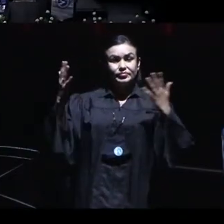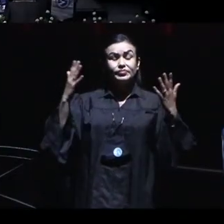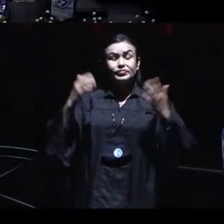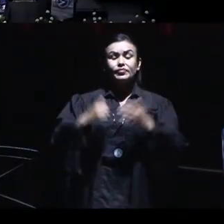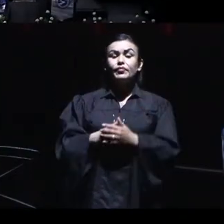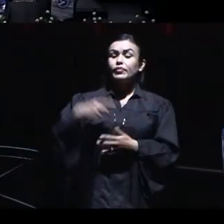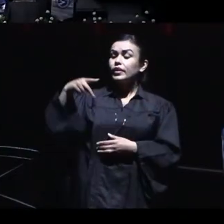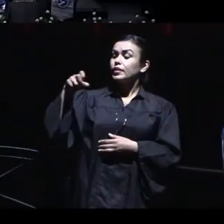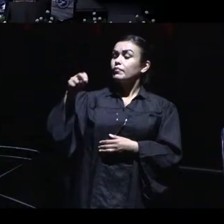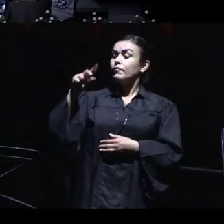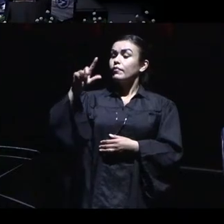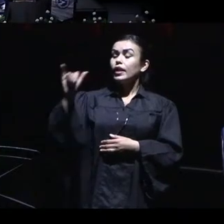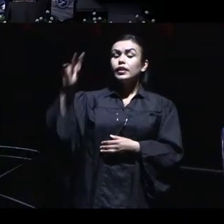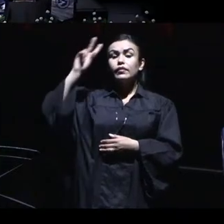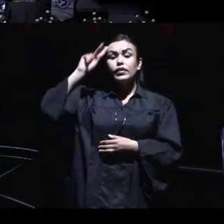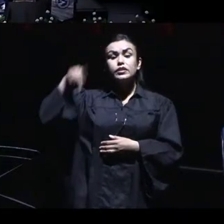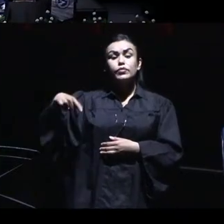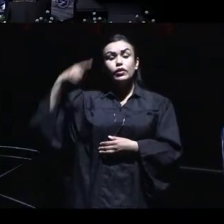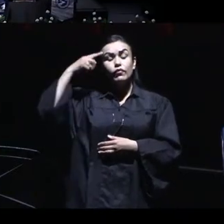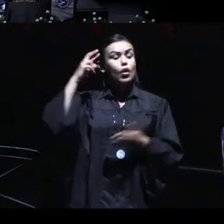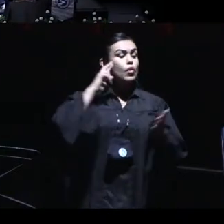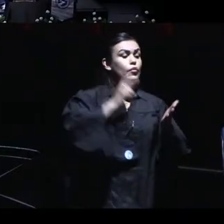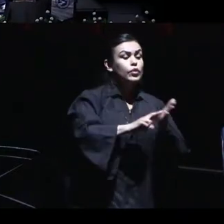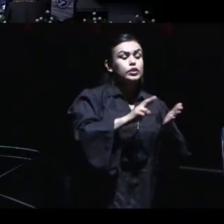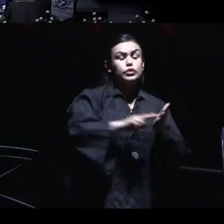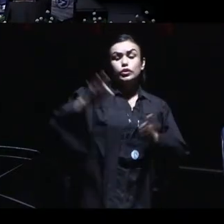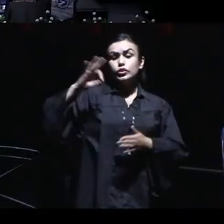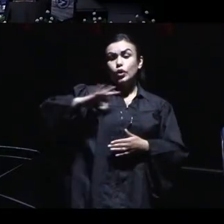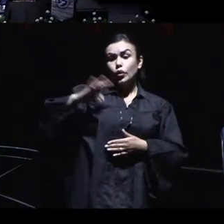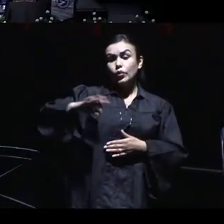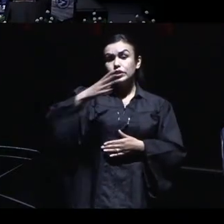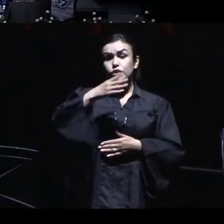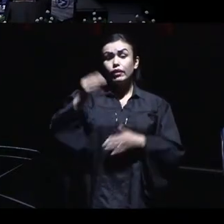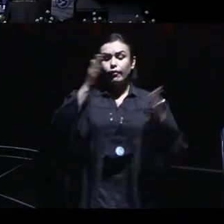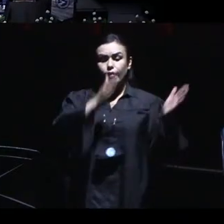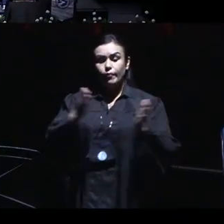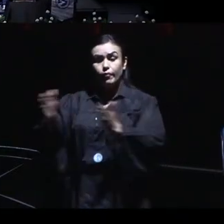Dr. Julie Penley, Vice President of Research, Accreditation and Planning,